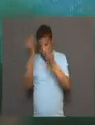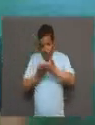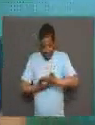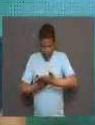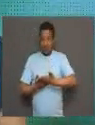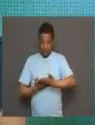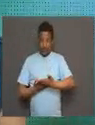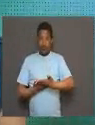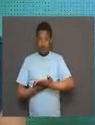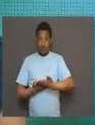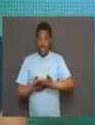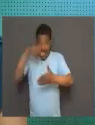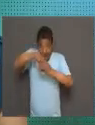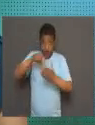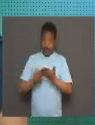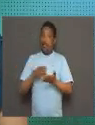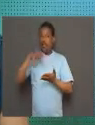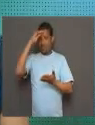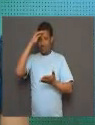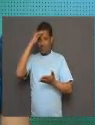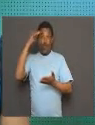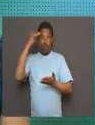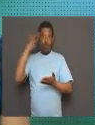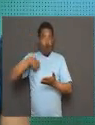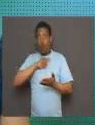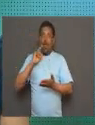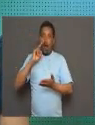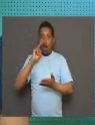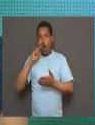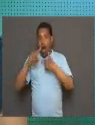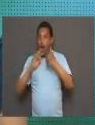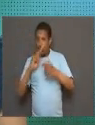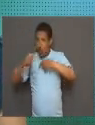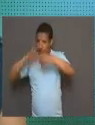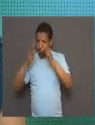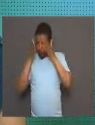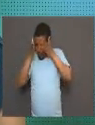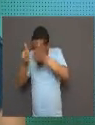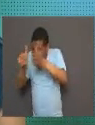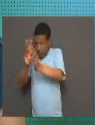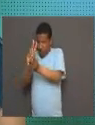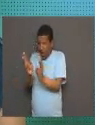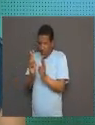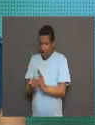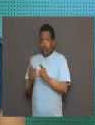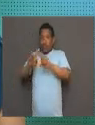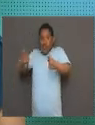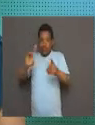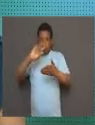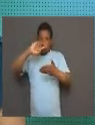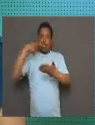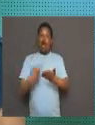maps. In this lesson, we are going to focus on translating different